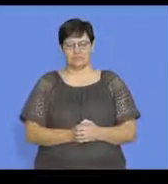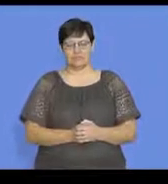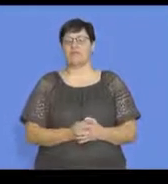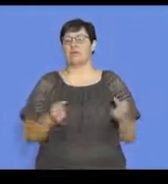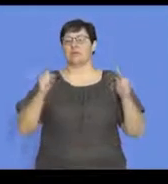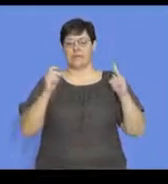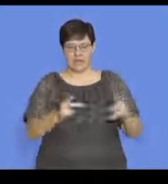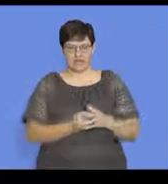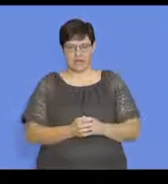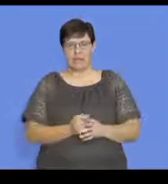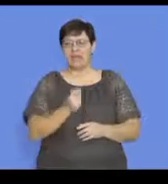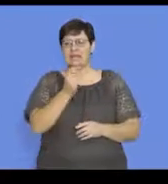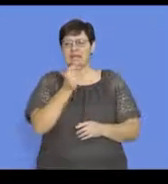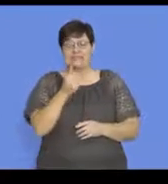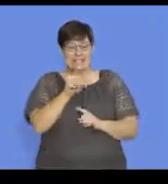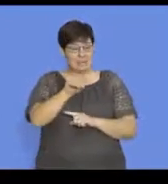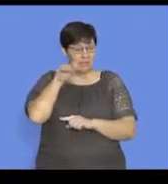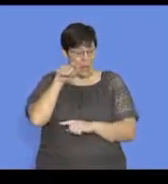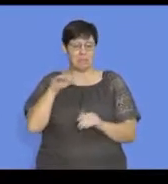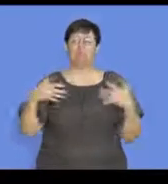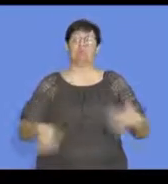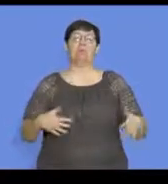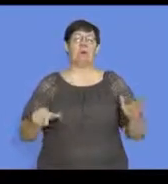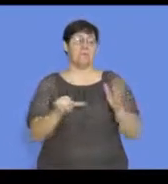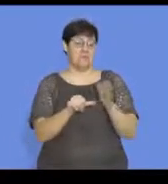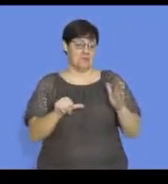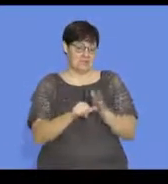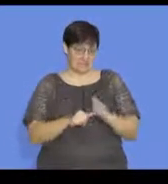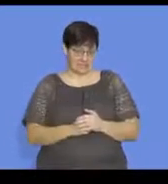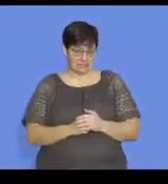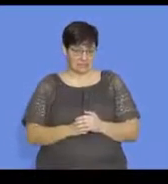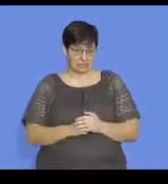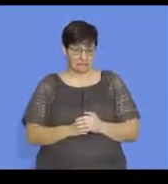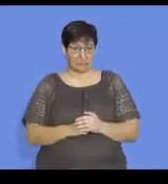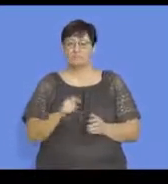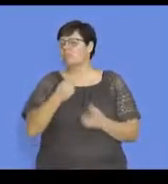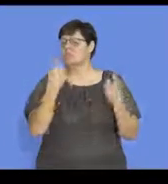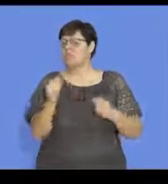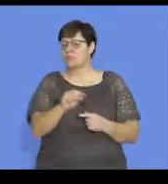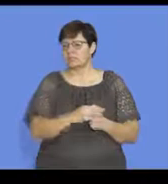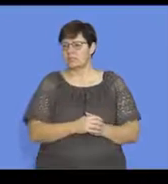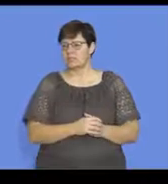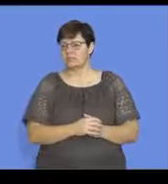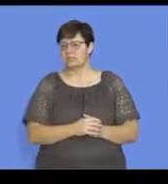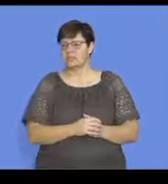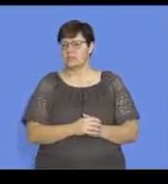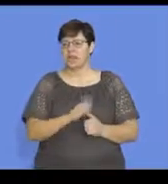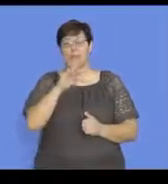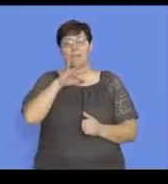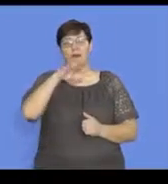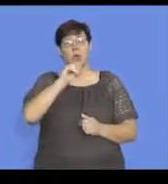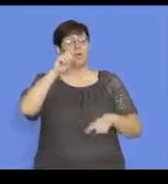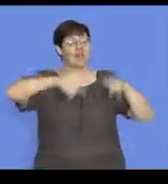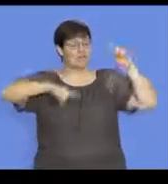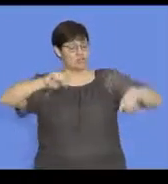Yeah, guys, seed banks are really important because basically what they're going to do, all right, is they're going to keep this